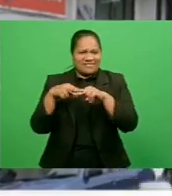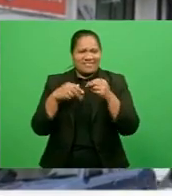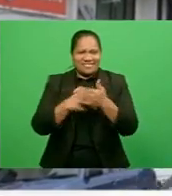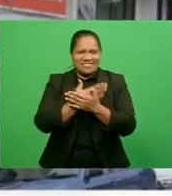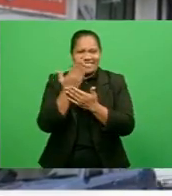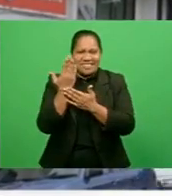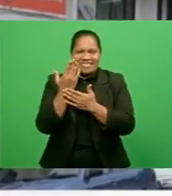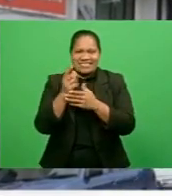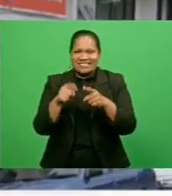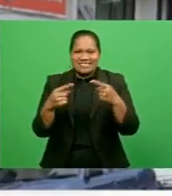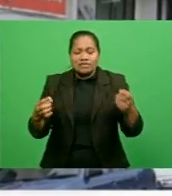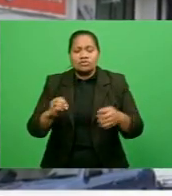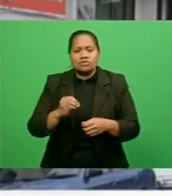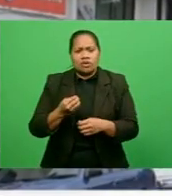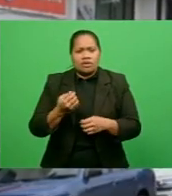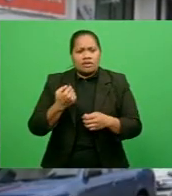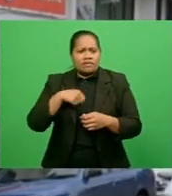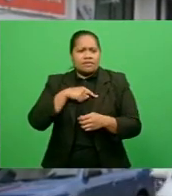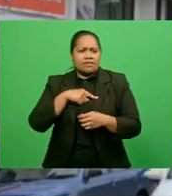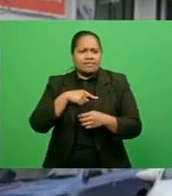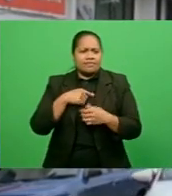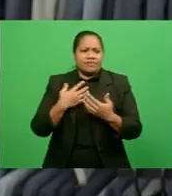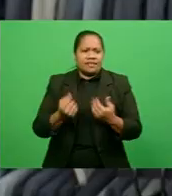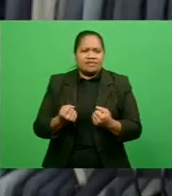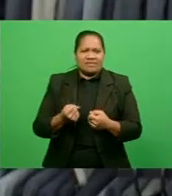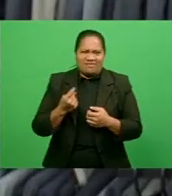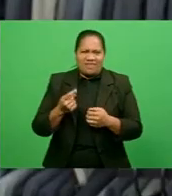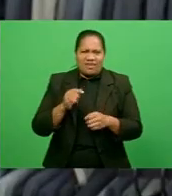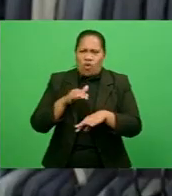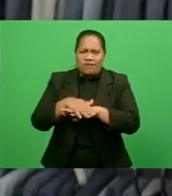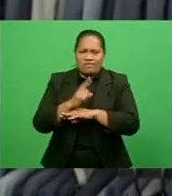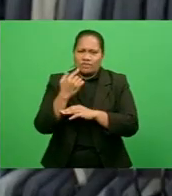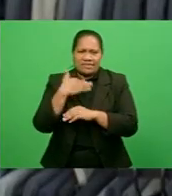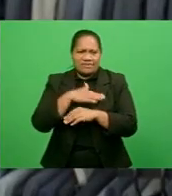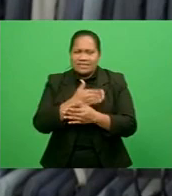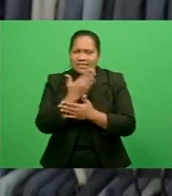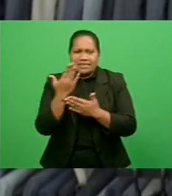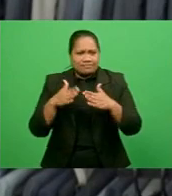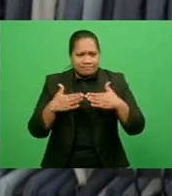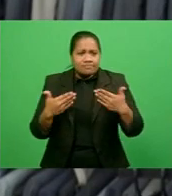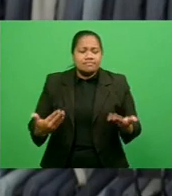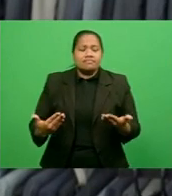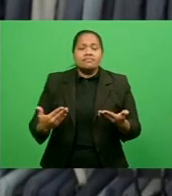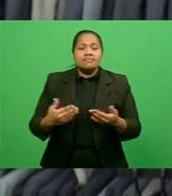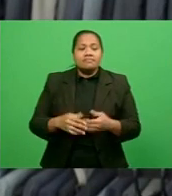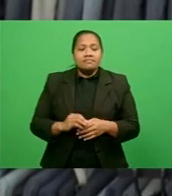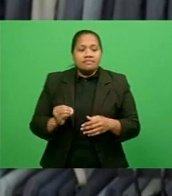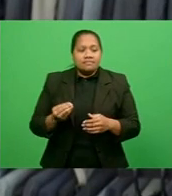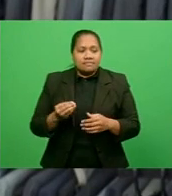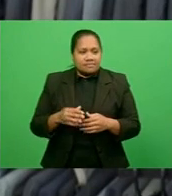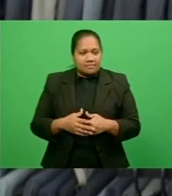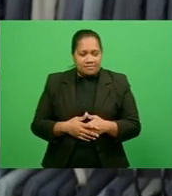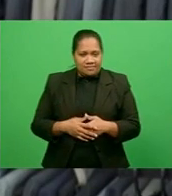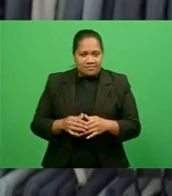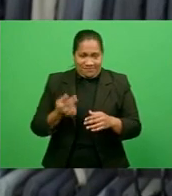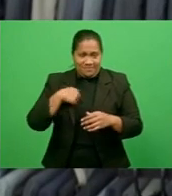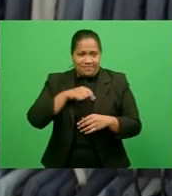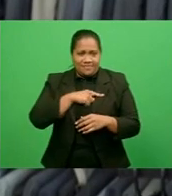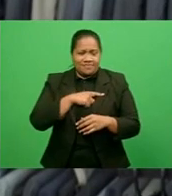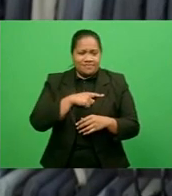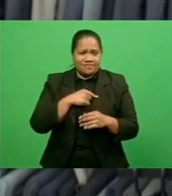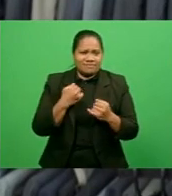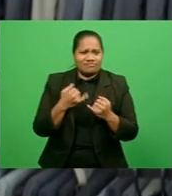got anything for last over 100 days now, so we should be very grateful that we